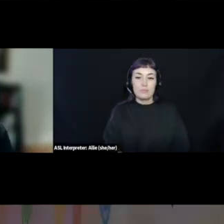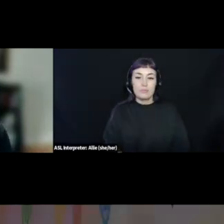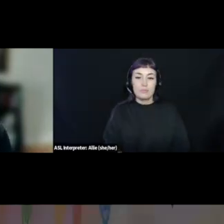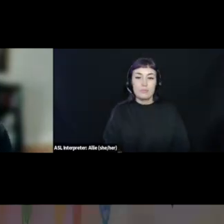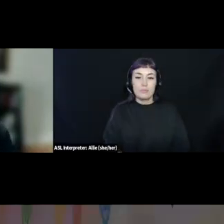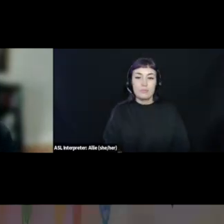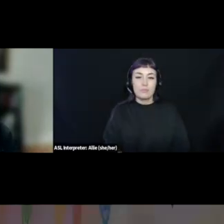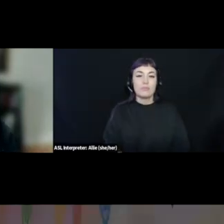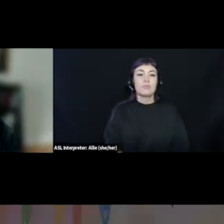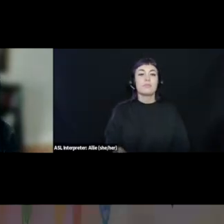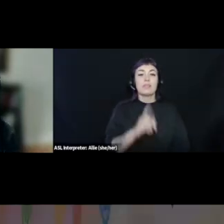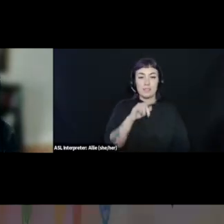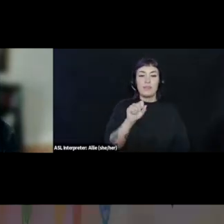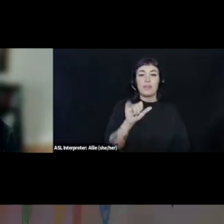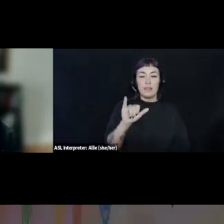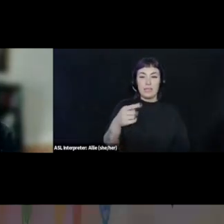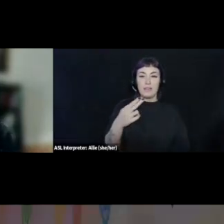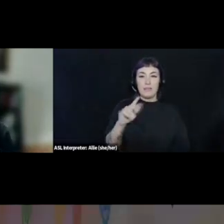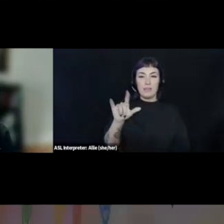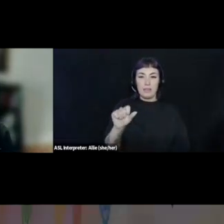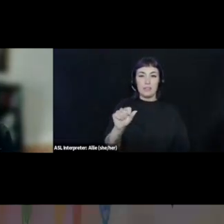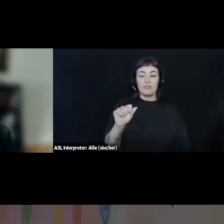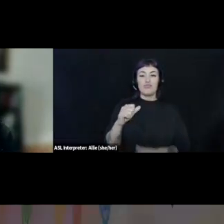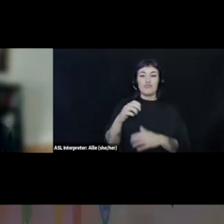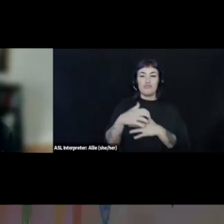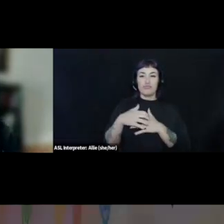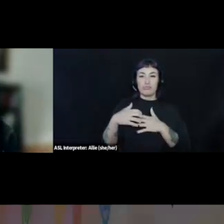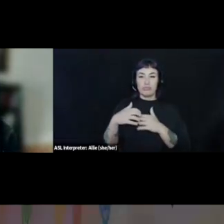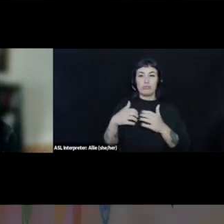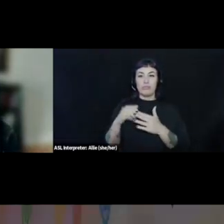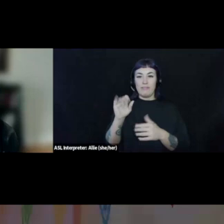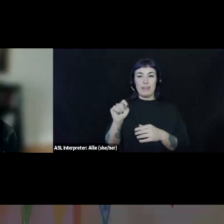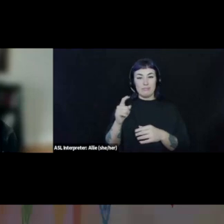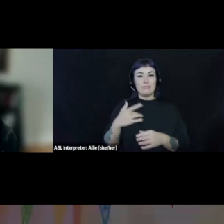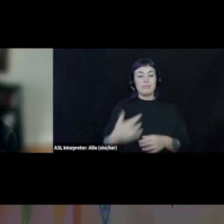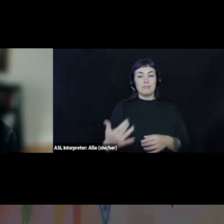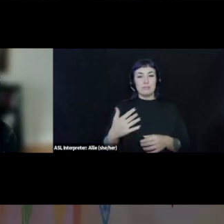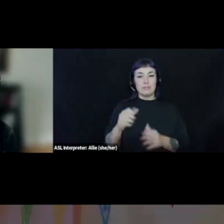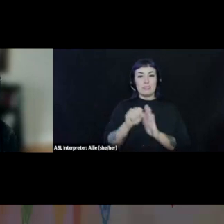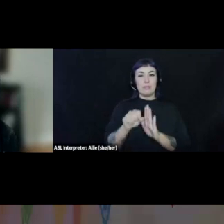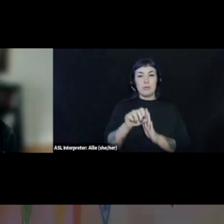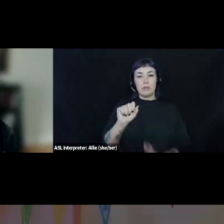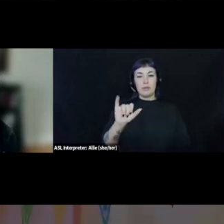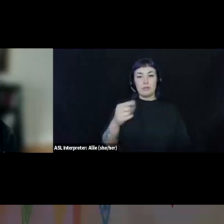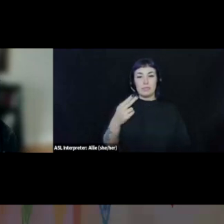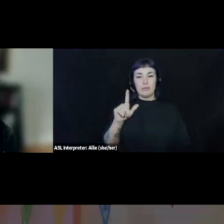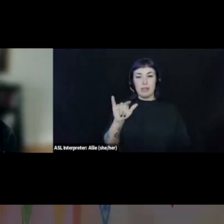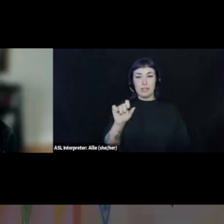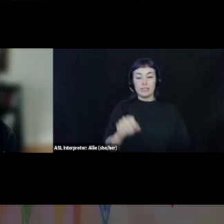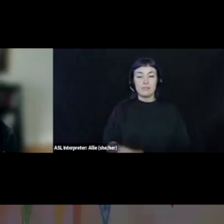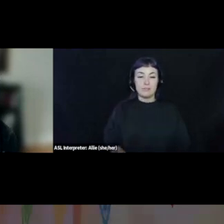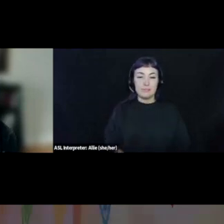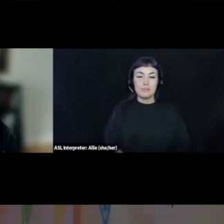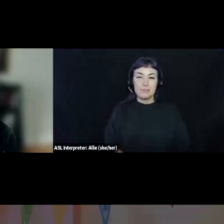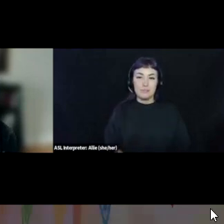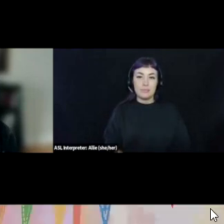All right, and the answer is syphilis. Rash on the hands and feet are a very classic symptom of syphilis.